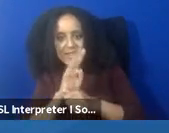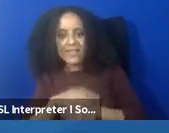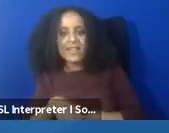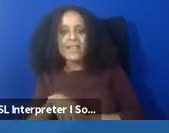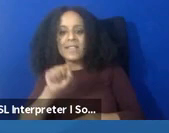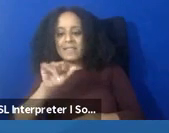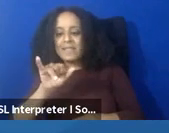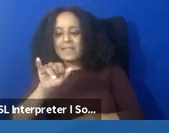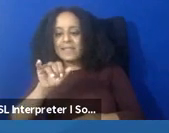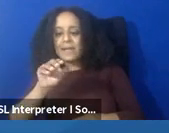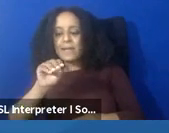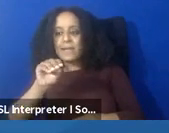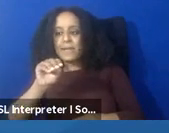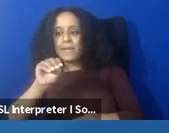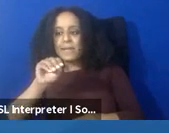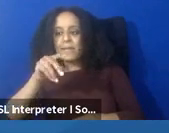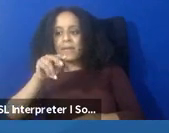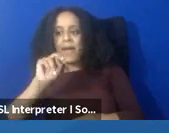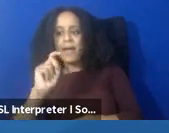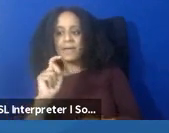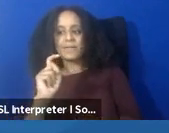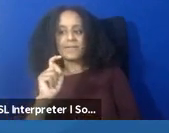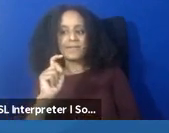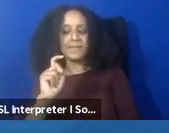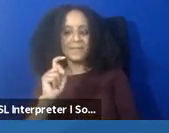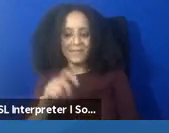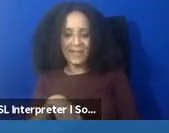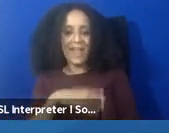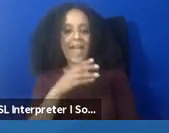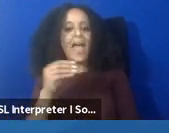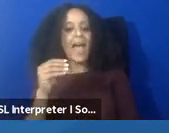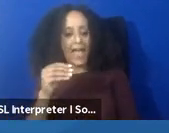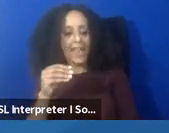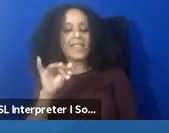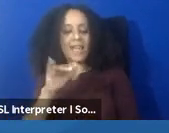synapse, and then the nerve itself. And that's why we call it a sensory neural hearing loss.